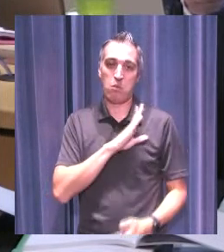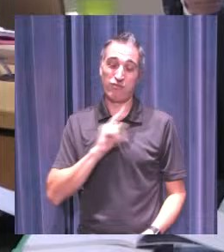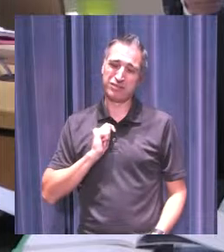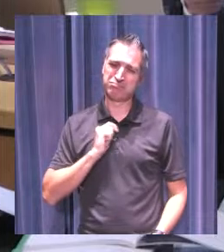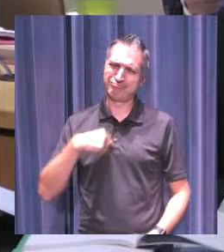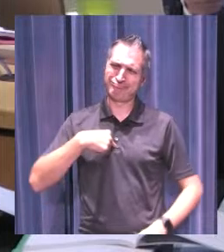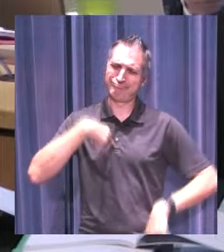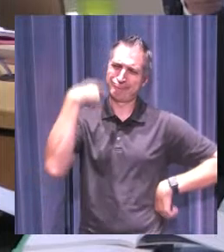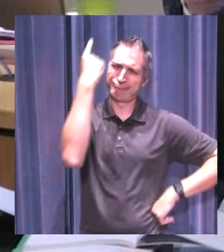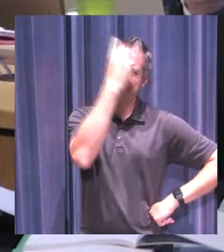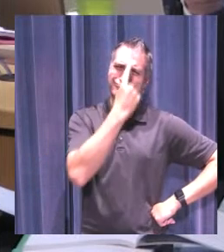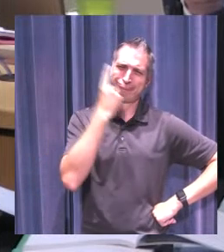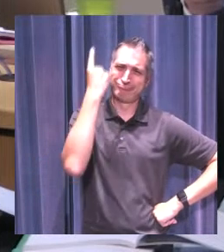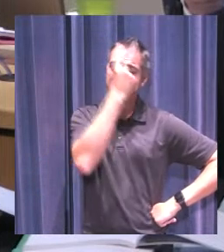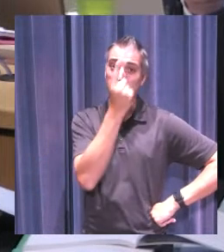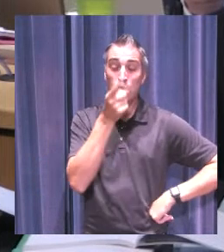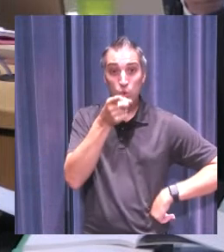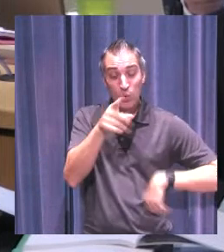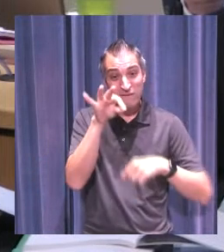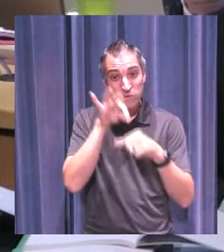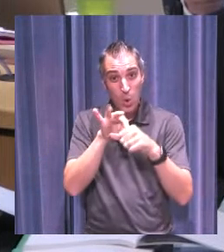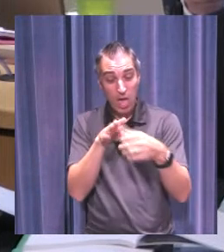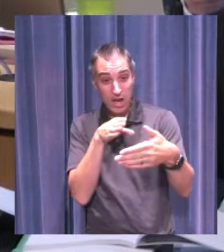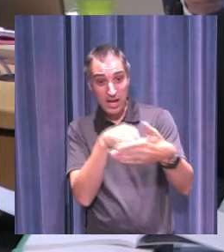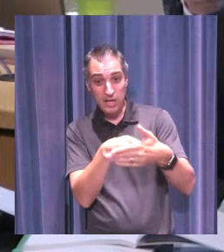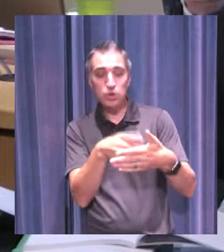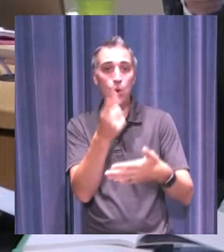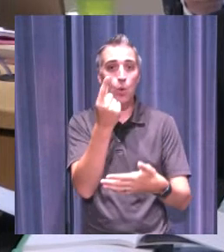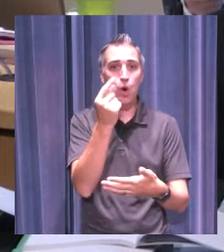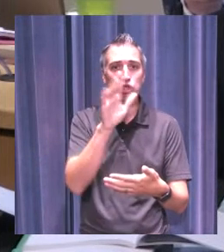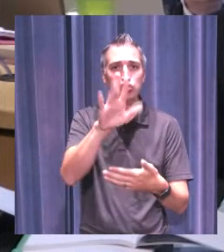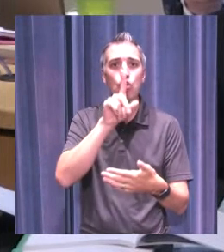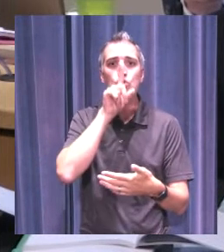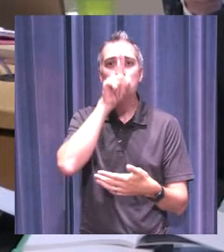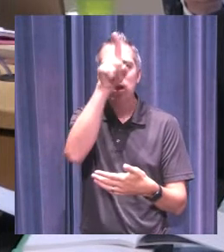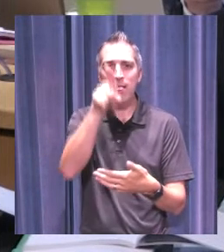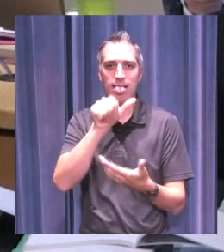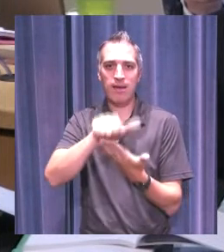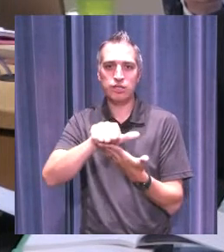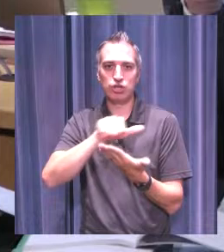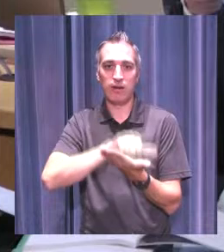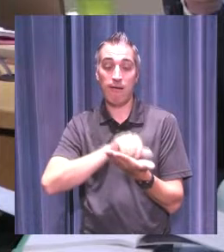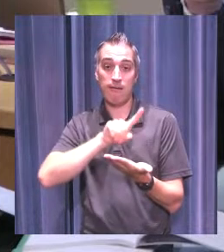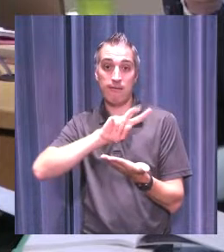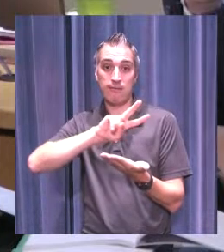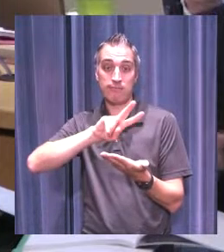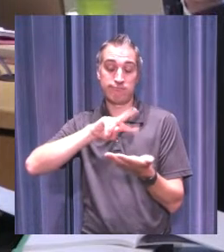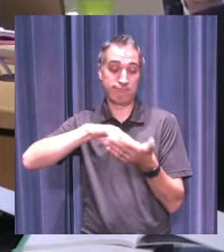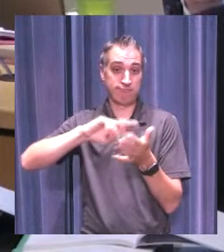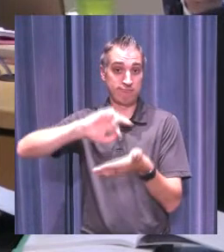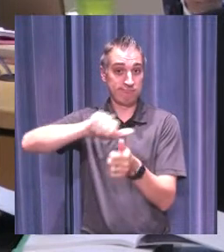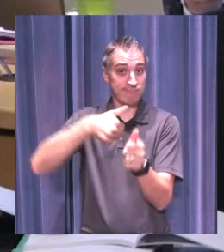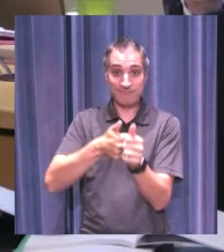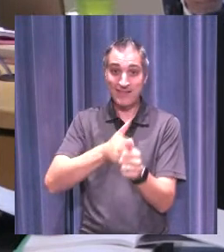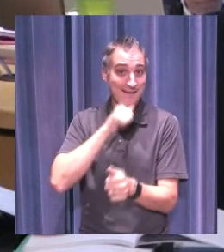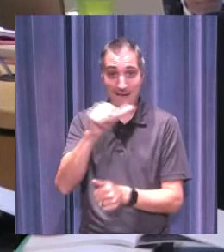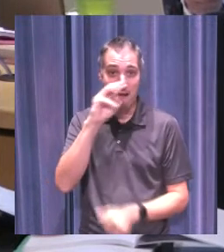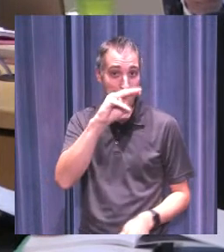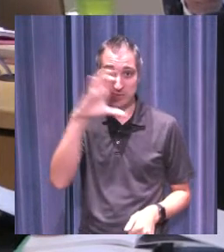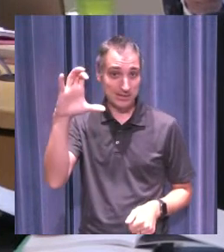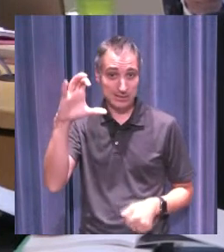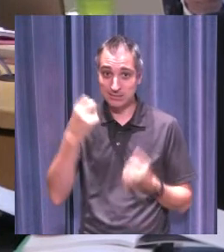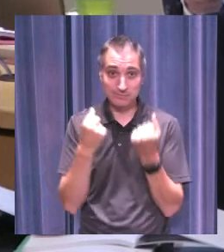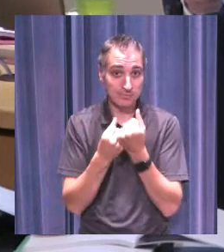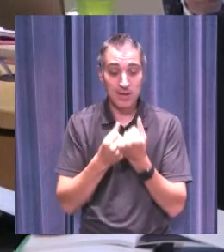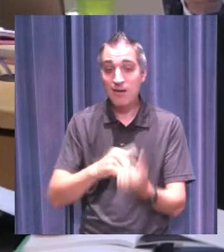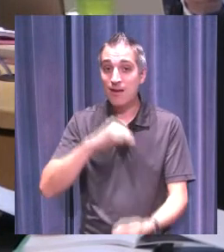me wonder, for those that voted against him, what is your real agenda? It certainly wasn't MCC, and it certainly wasn't the student or the